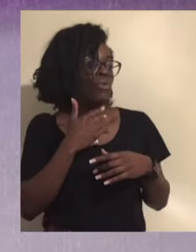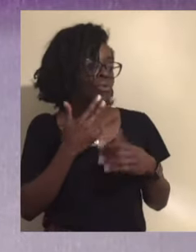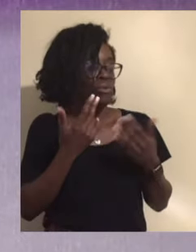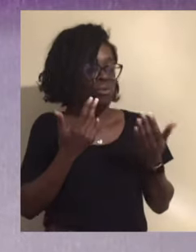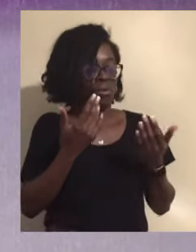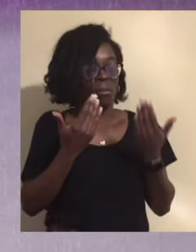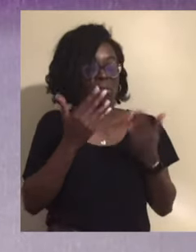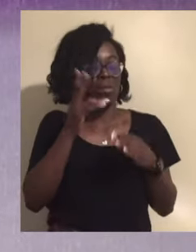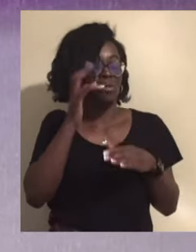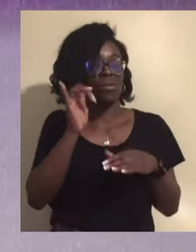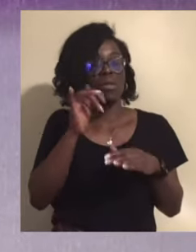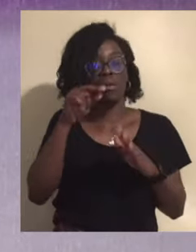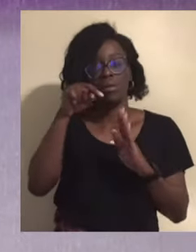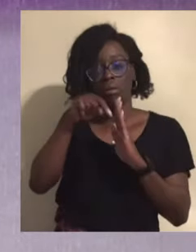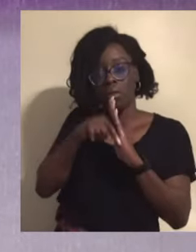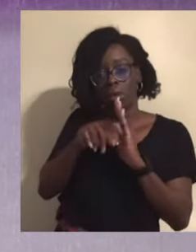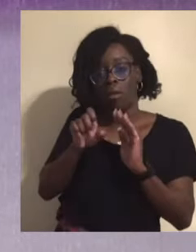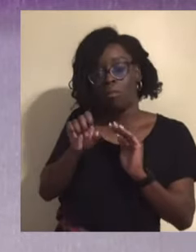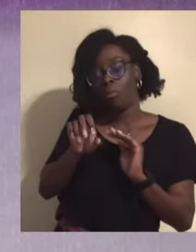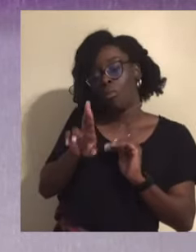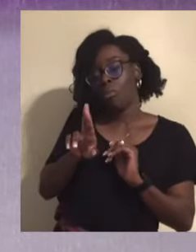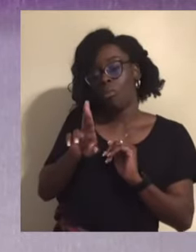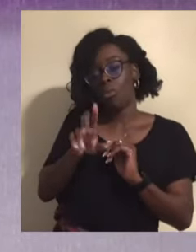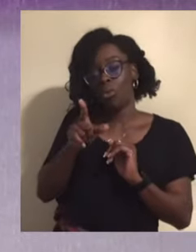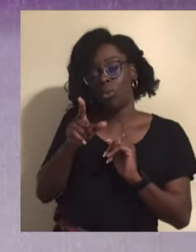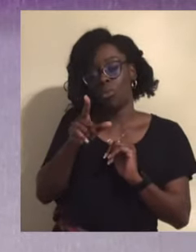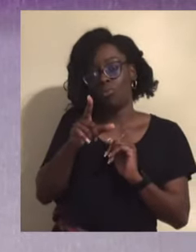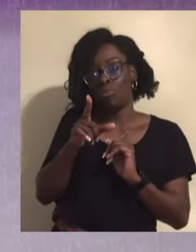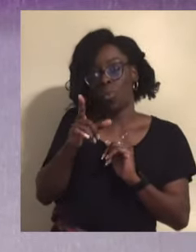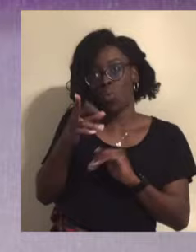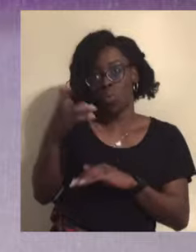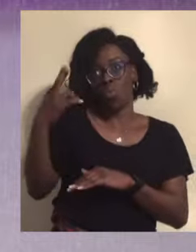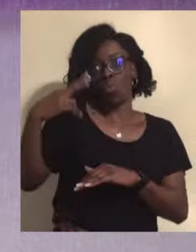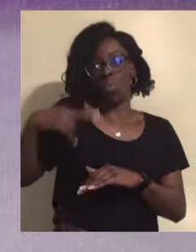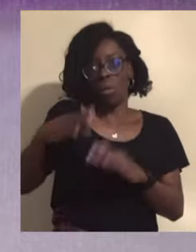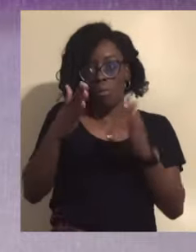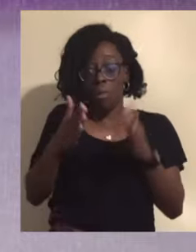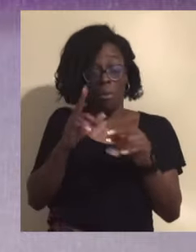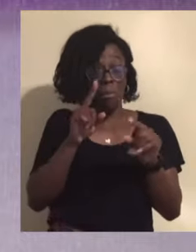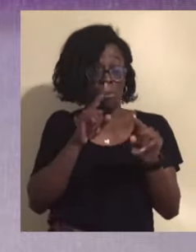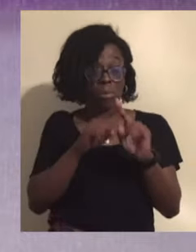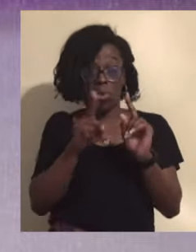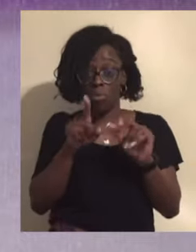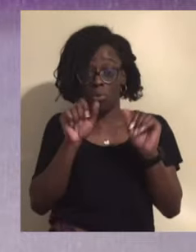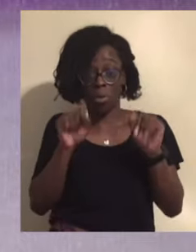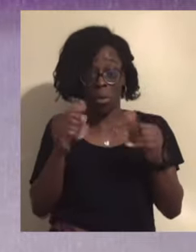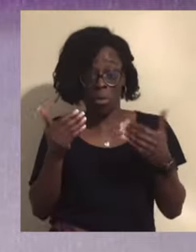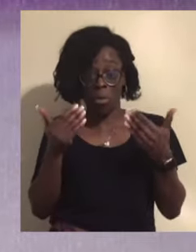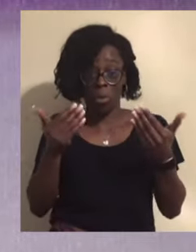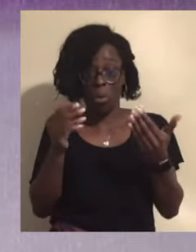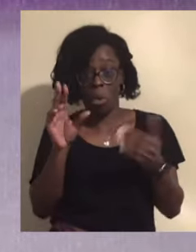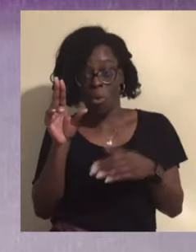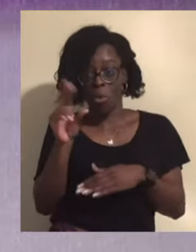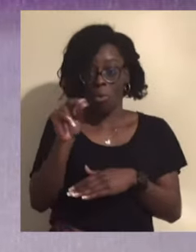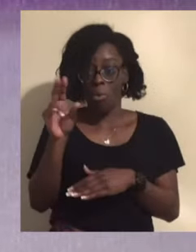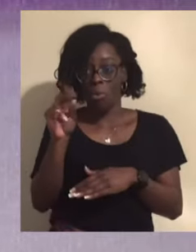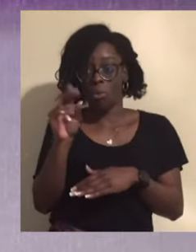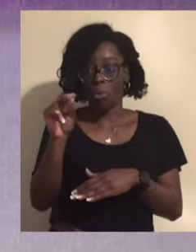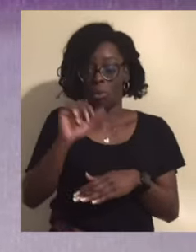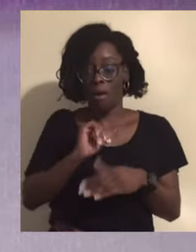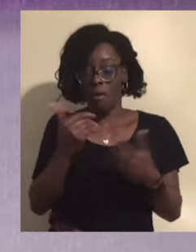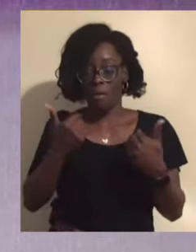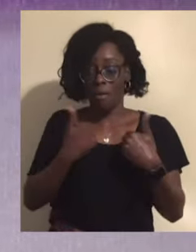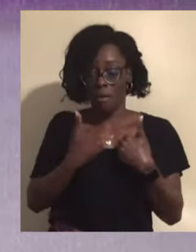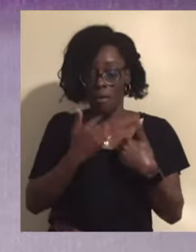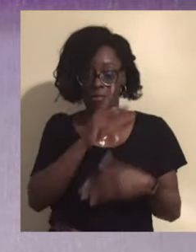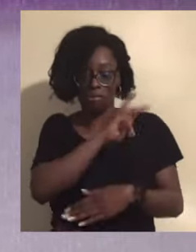super religious. But while you running around here talking about long, long, long as I got King Jesus, I don't need